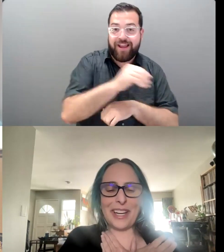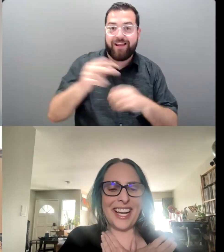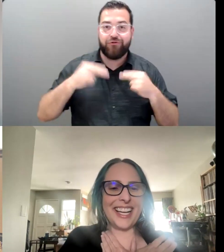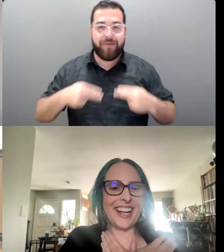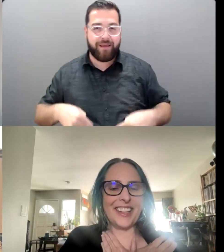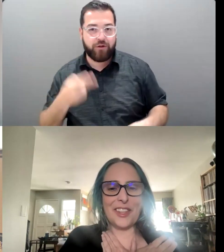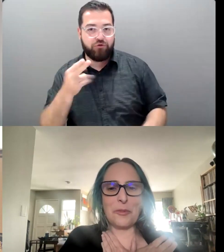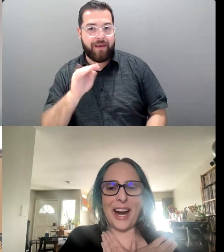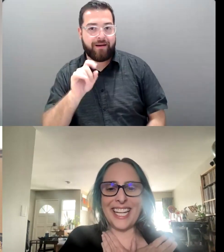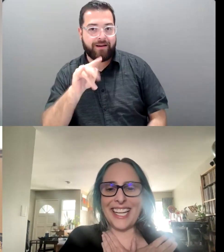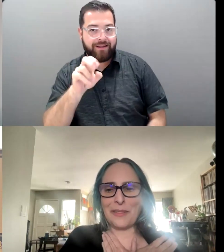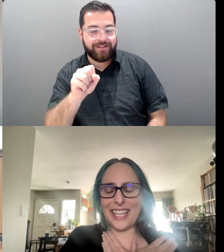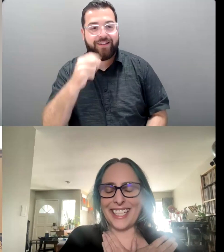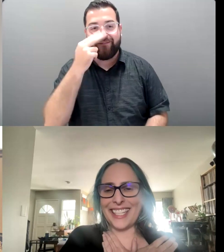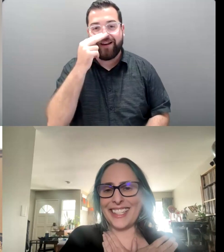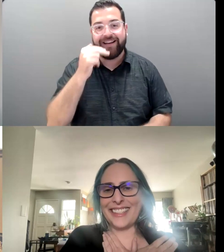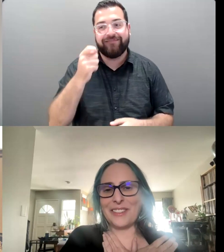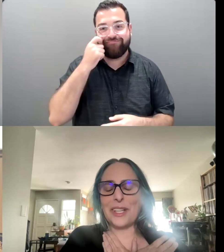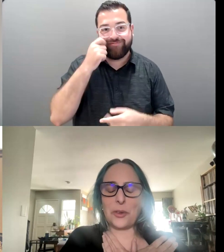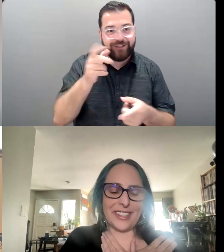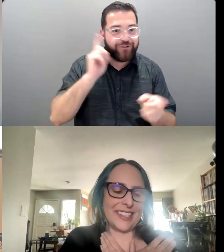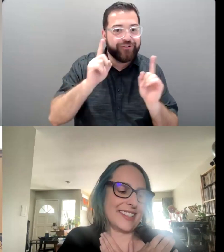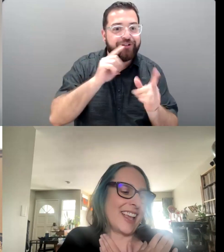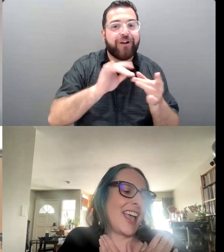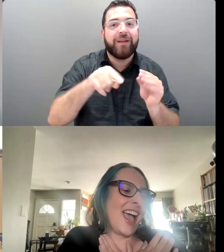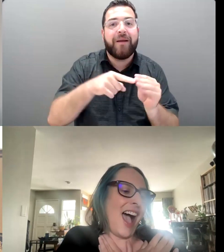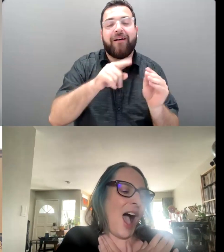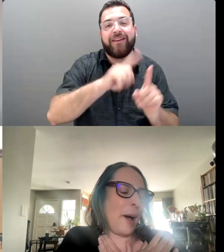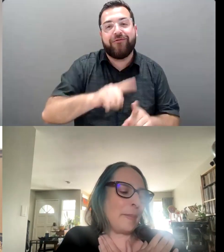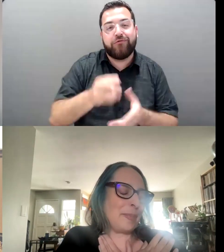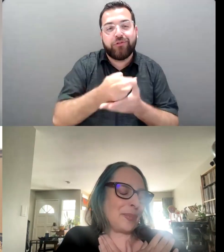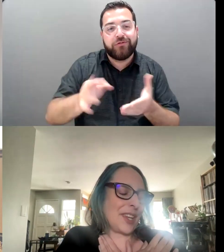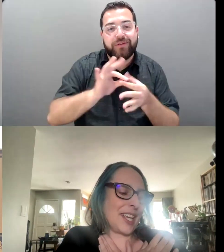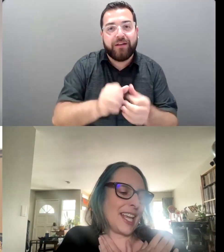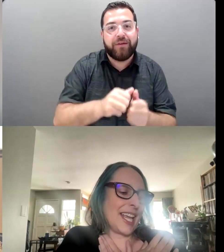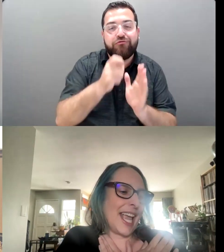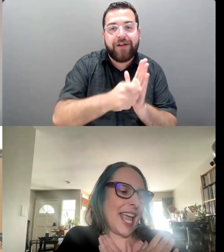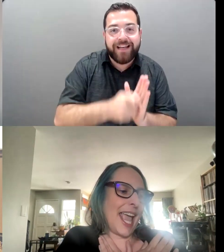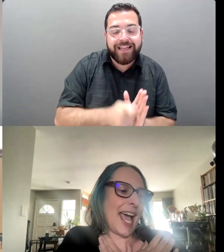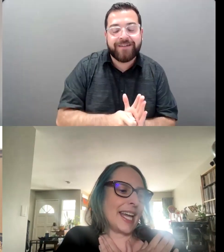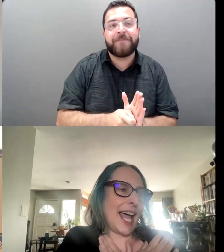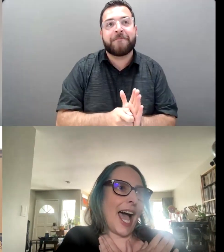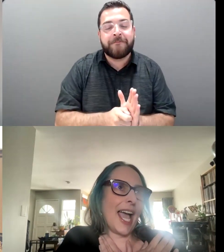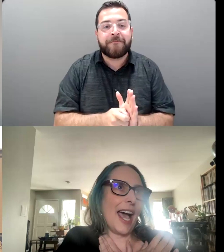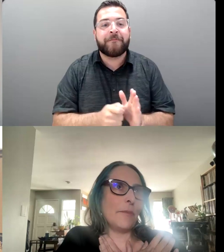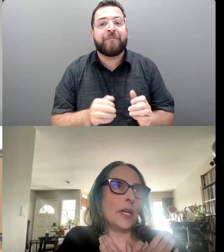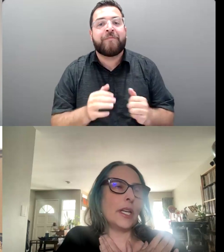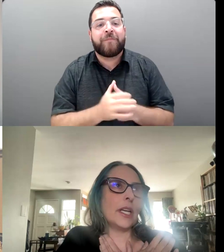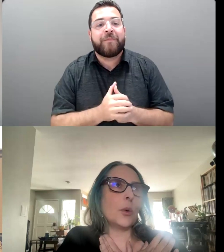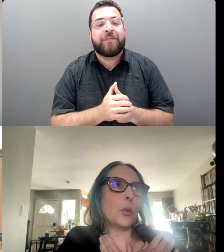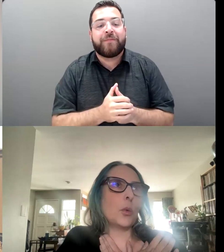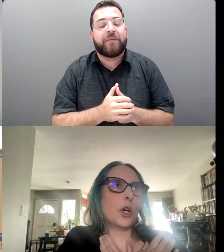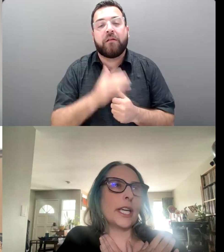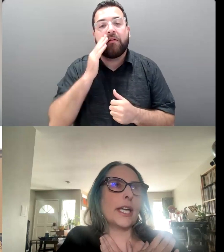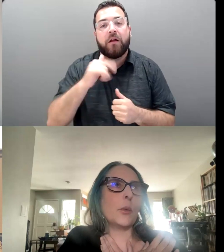talking about all of the writing related resources. Um, and I have